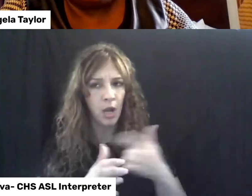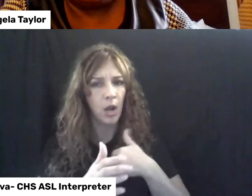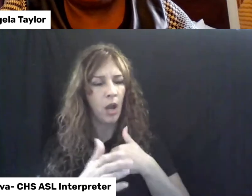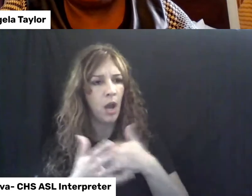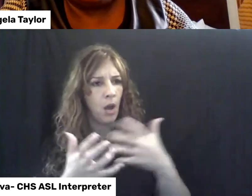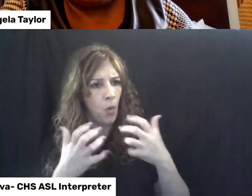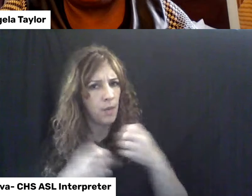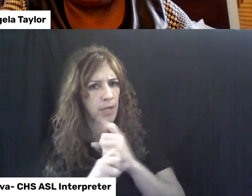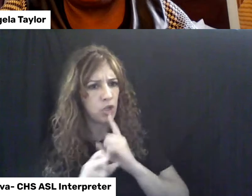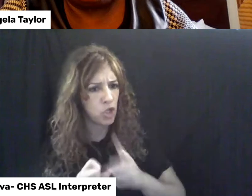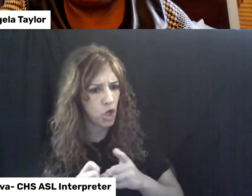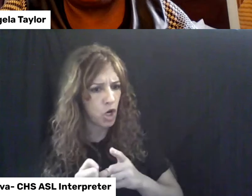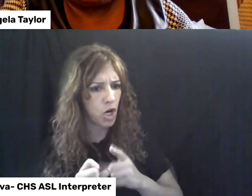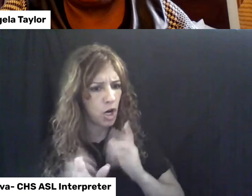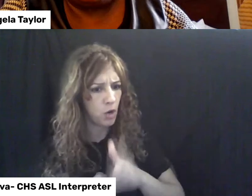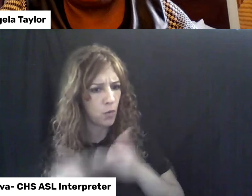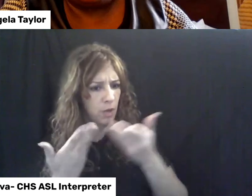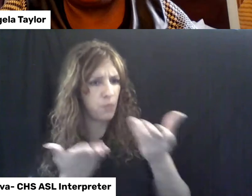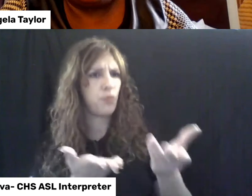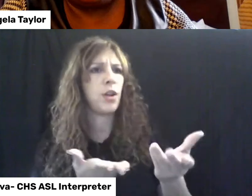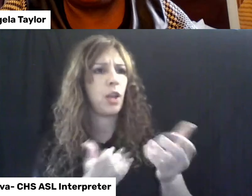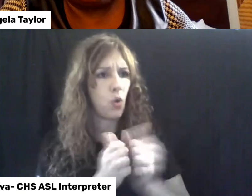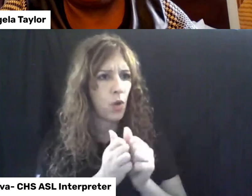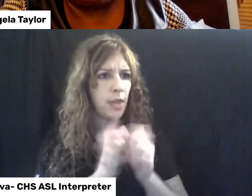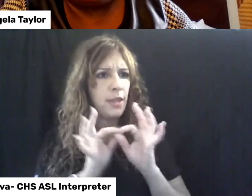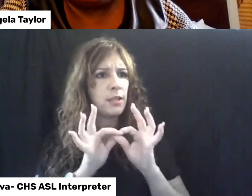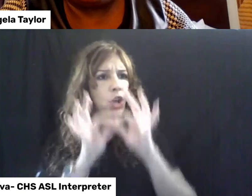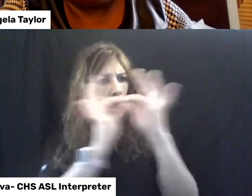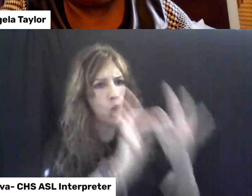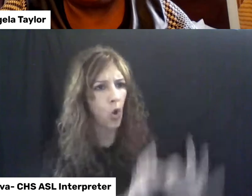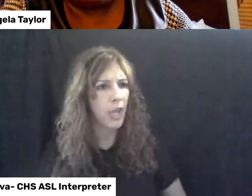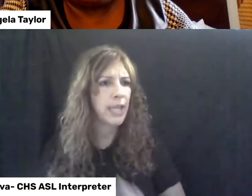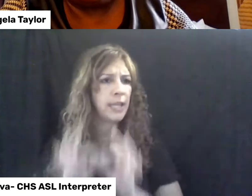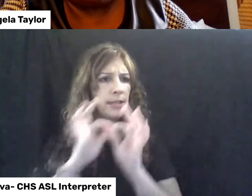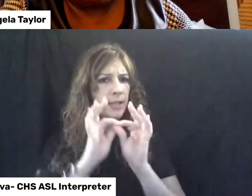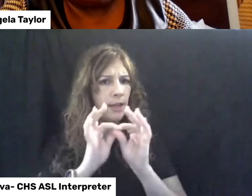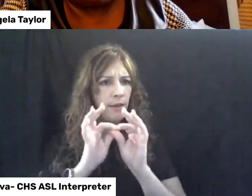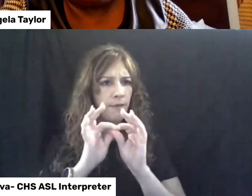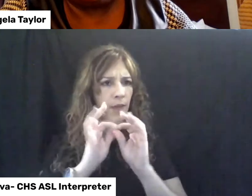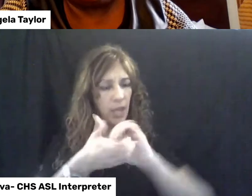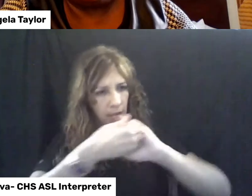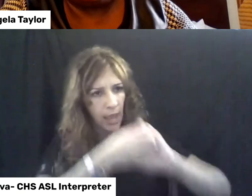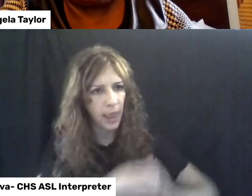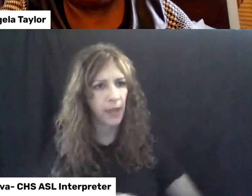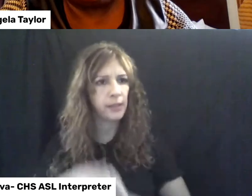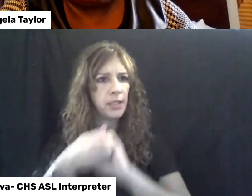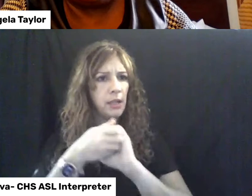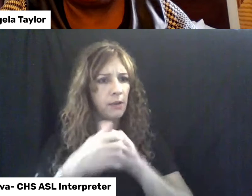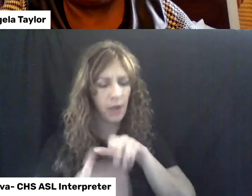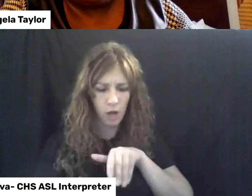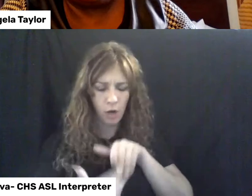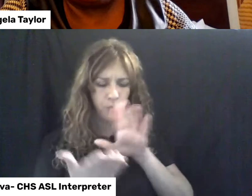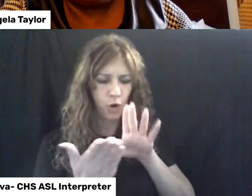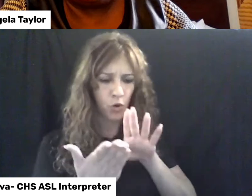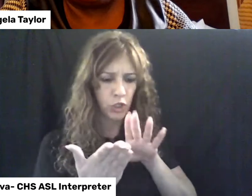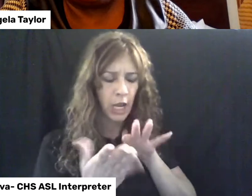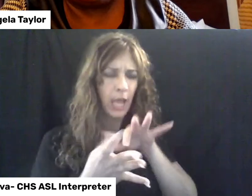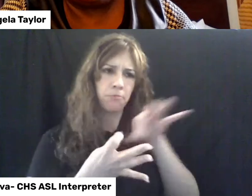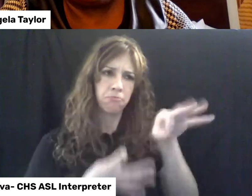sure that we're coming to you with this cohesive, collective approach to say, this is how we can